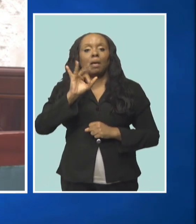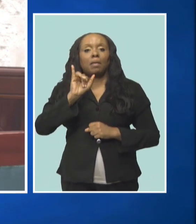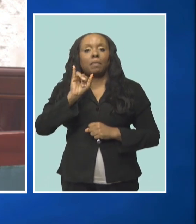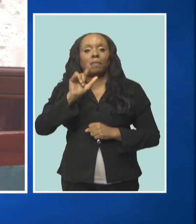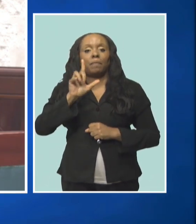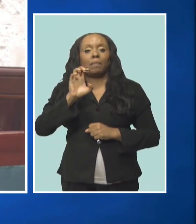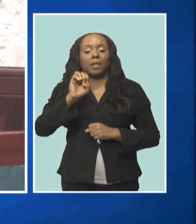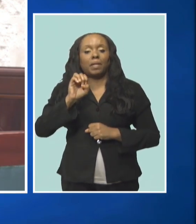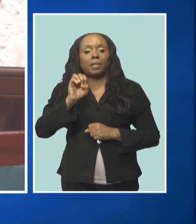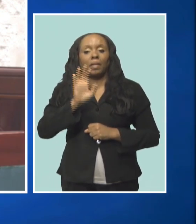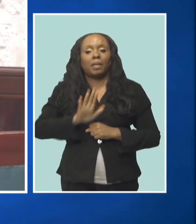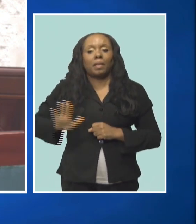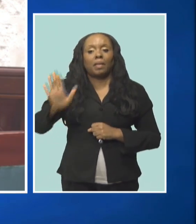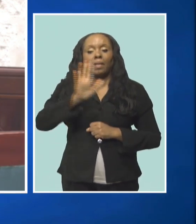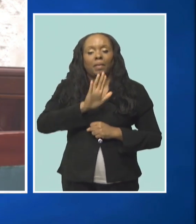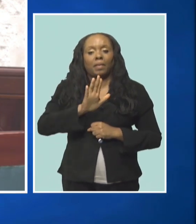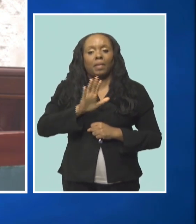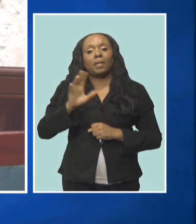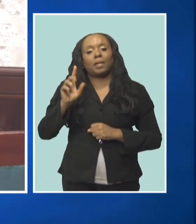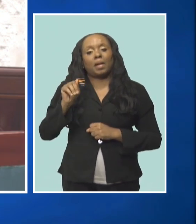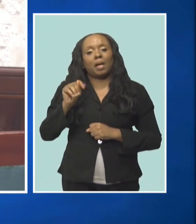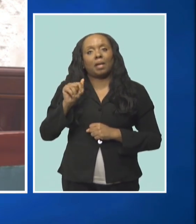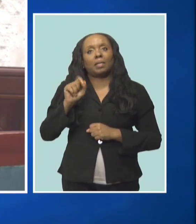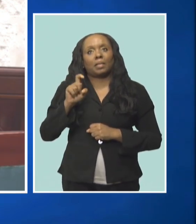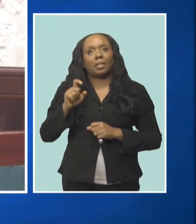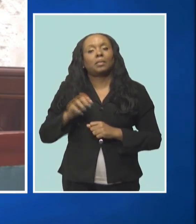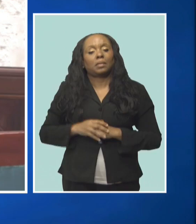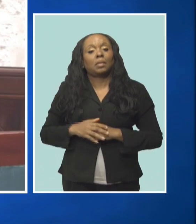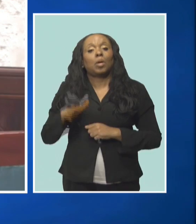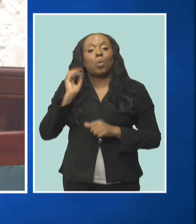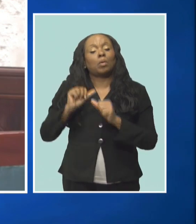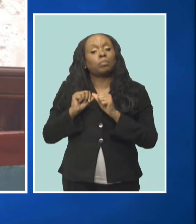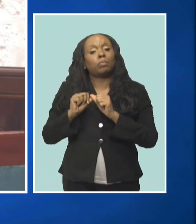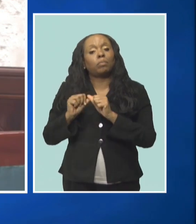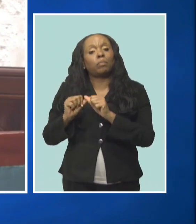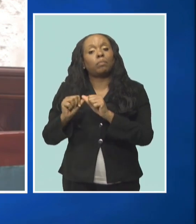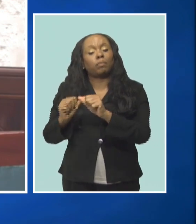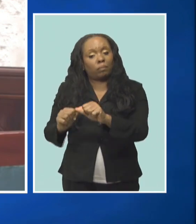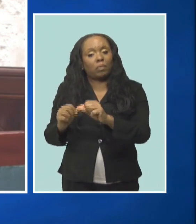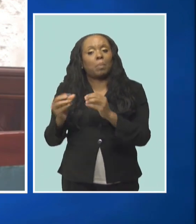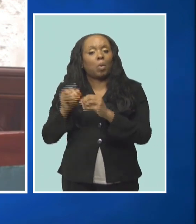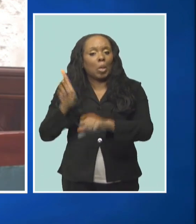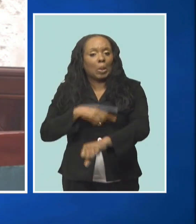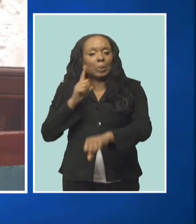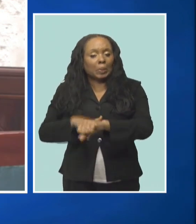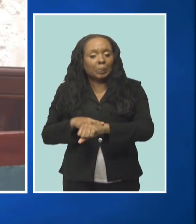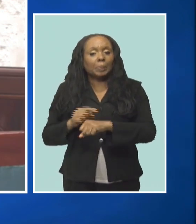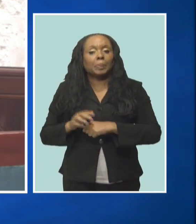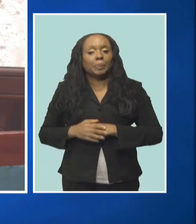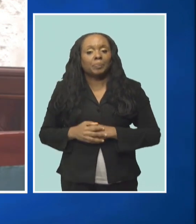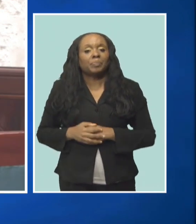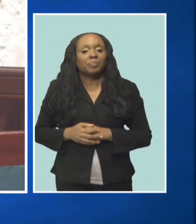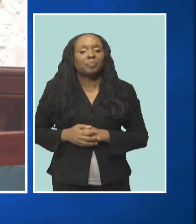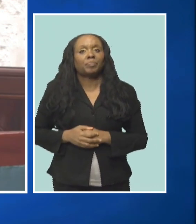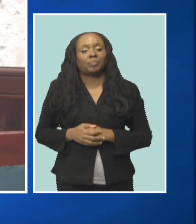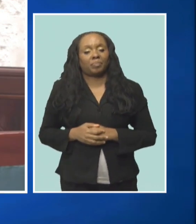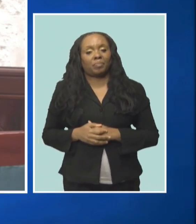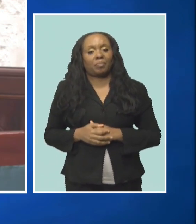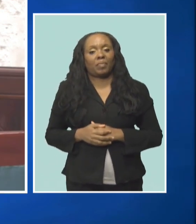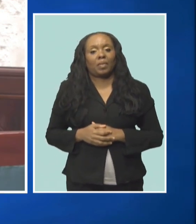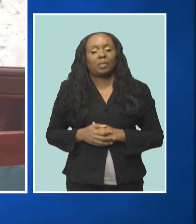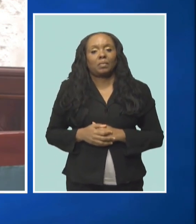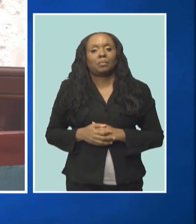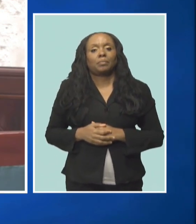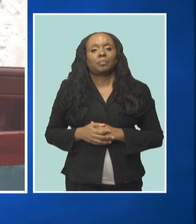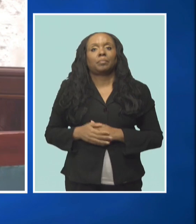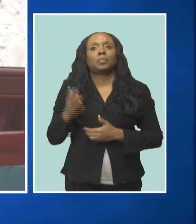that went a little longer than was anticipated. So we're saying here that the companies that are expected to, that